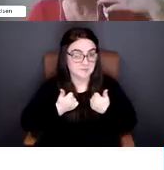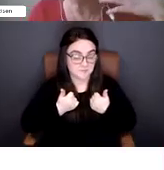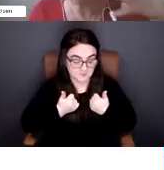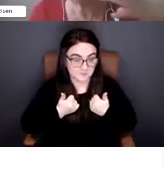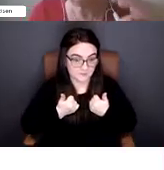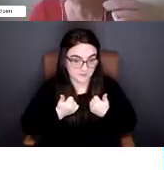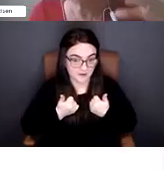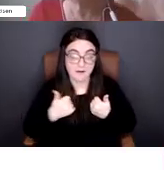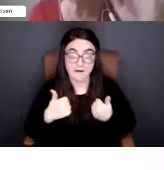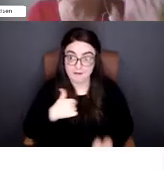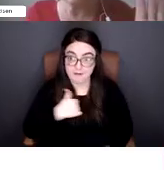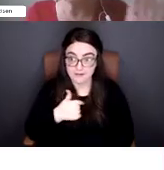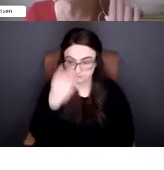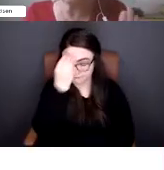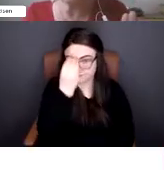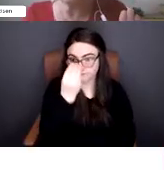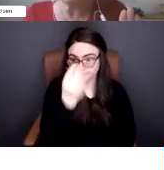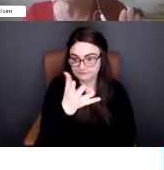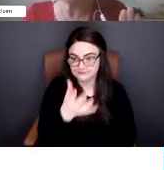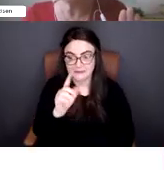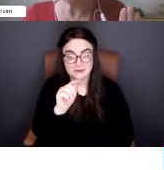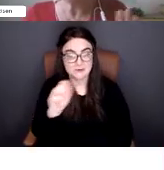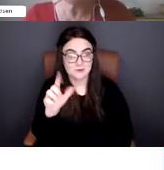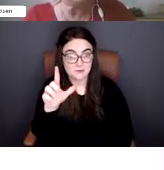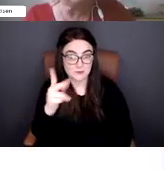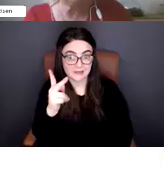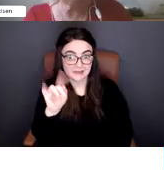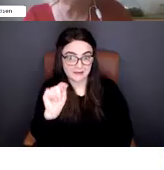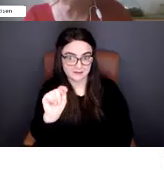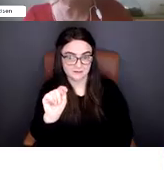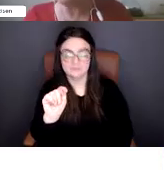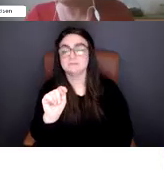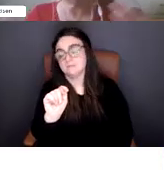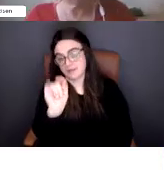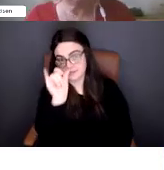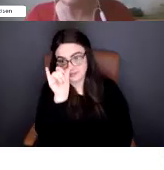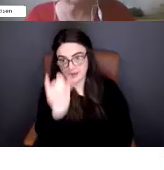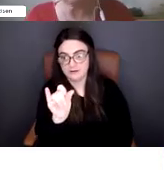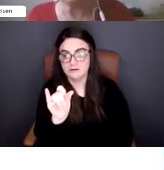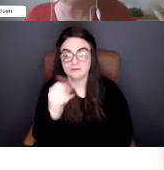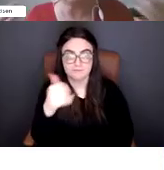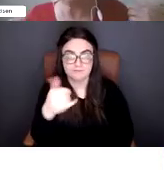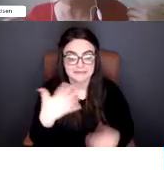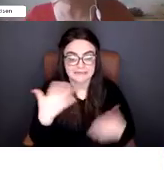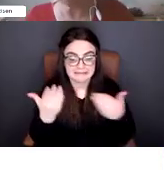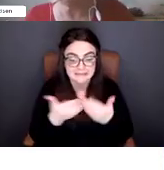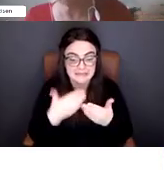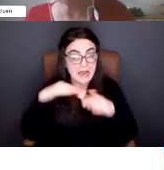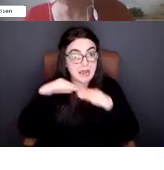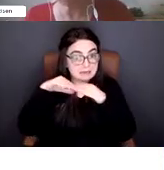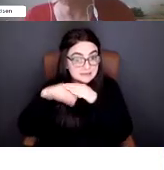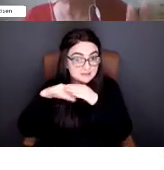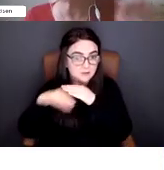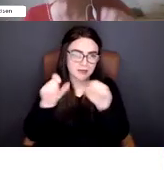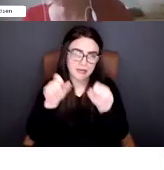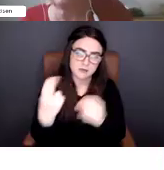Because I will tell you that the toolkit is accessible and easily used for